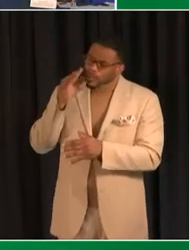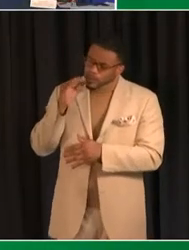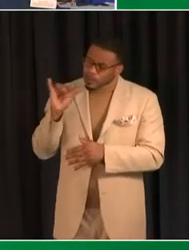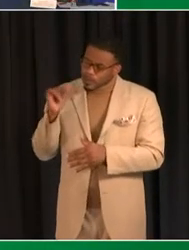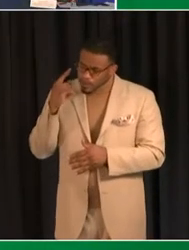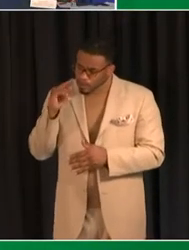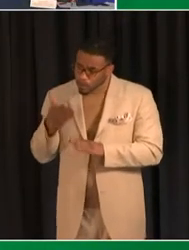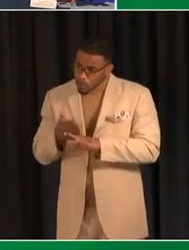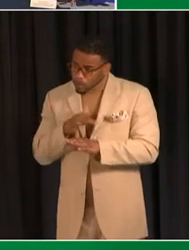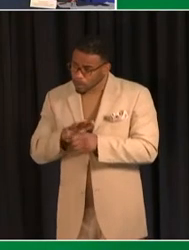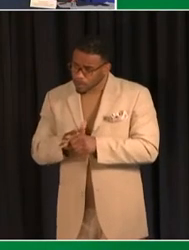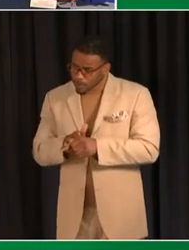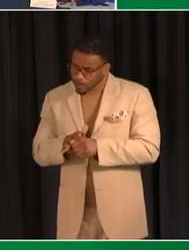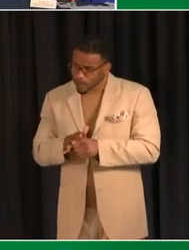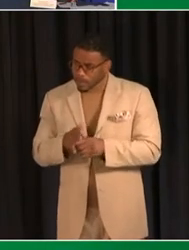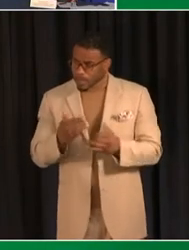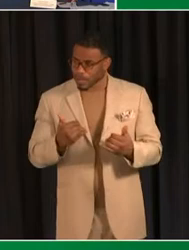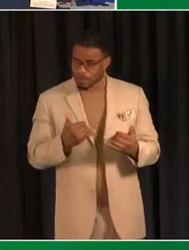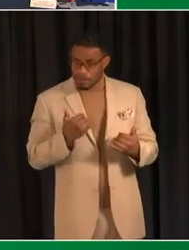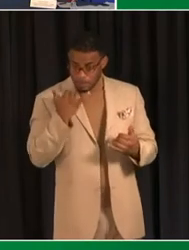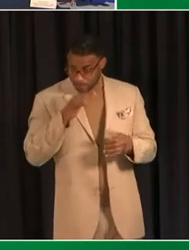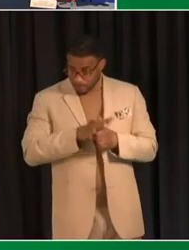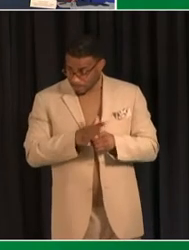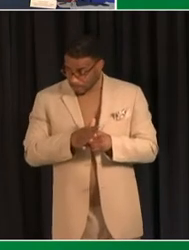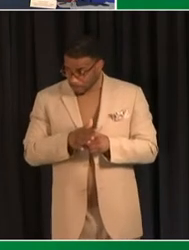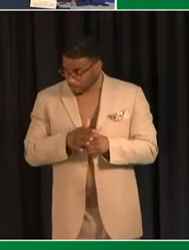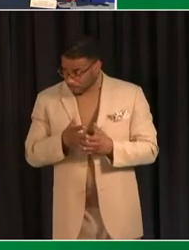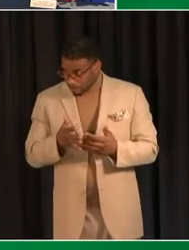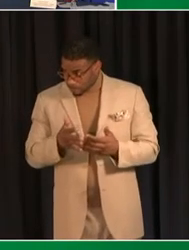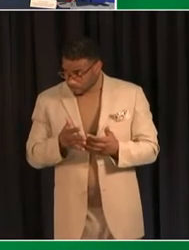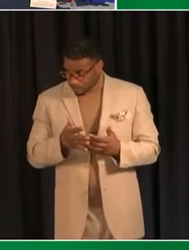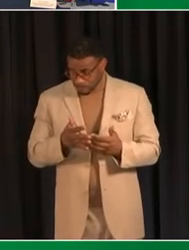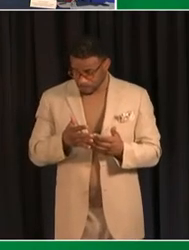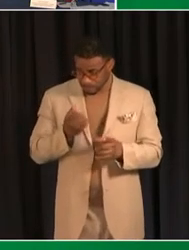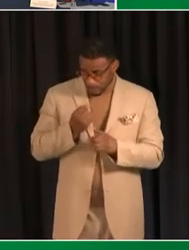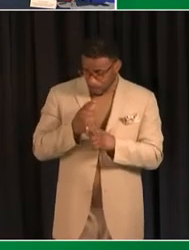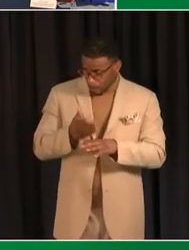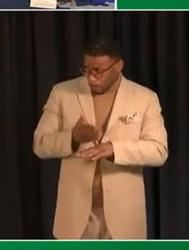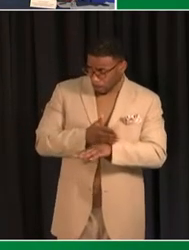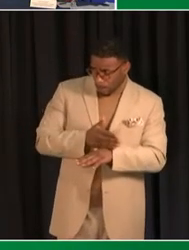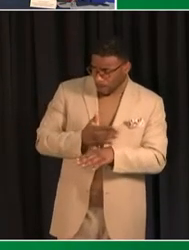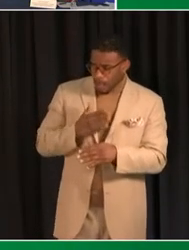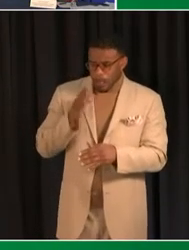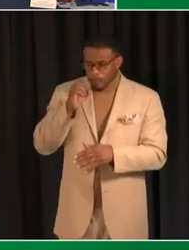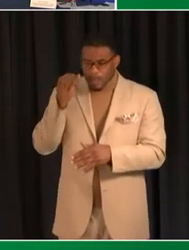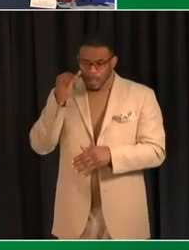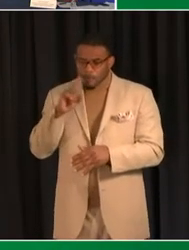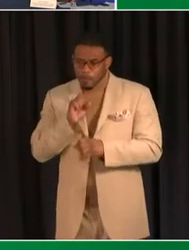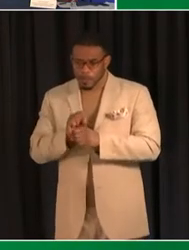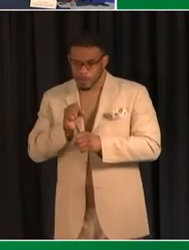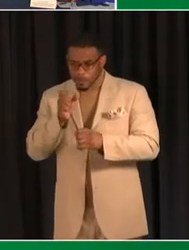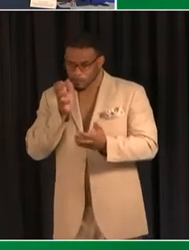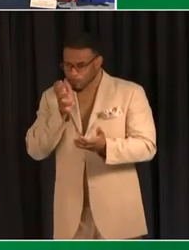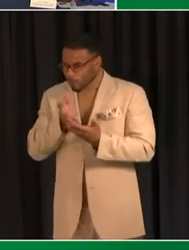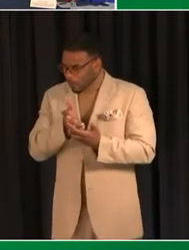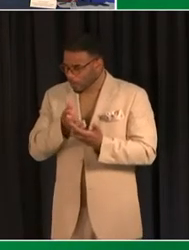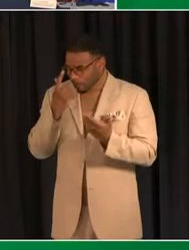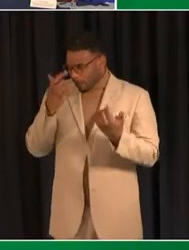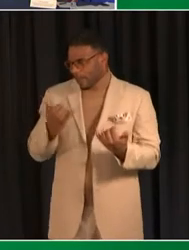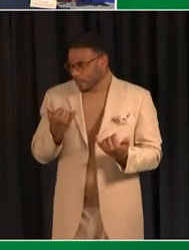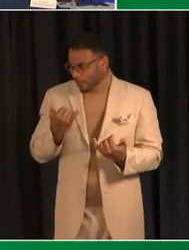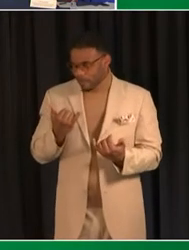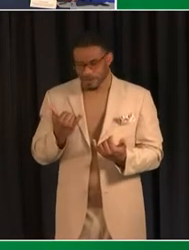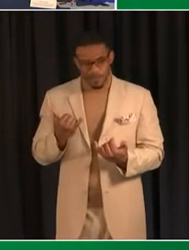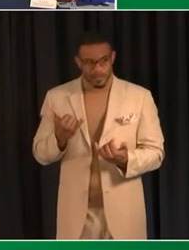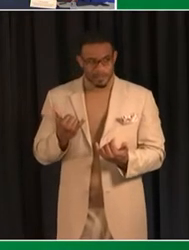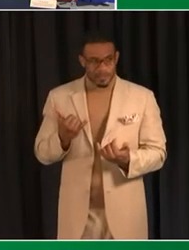the experience before the pandemic and then into the pandemic? Because I got to assume that the idea was really ripe